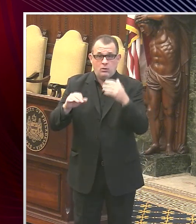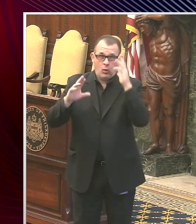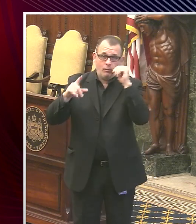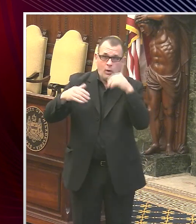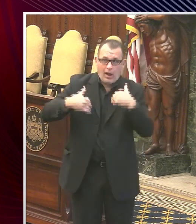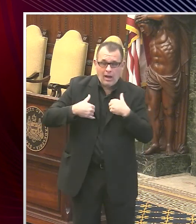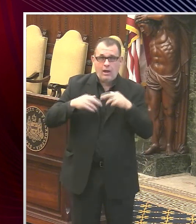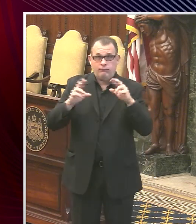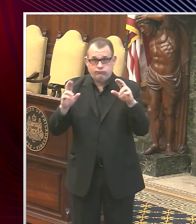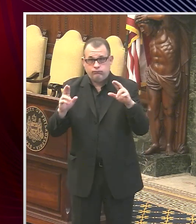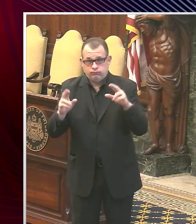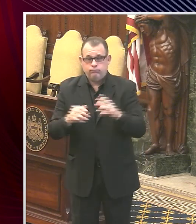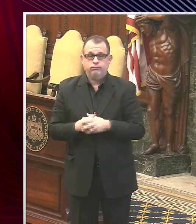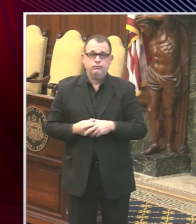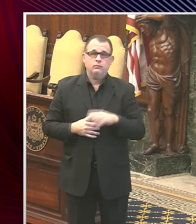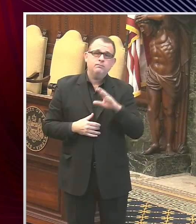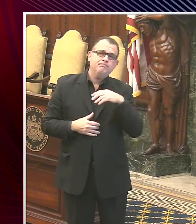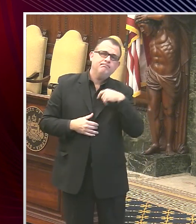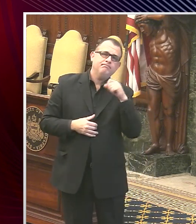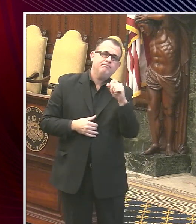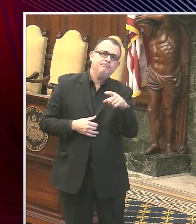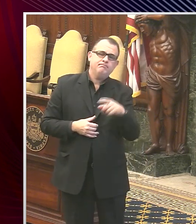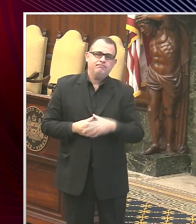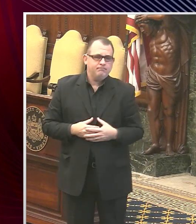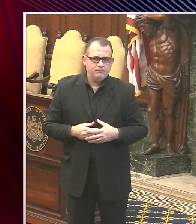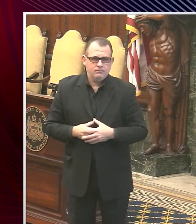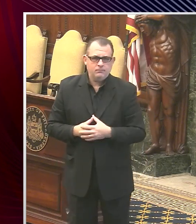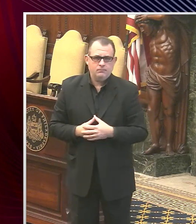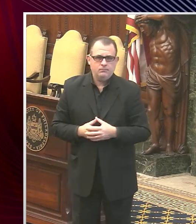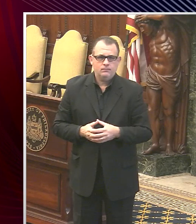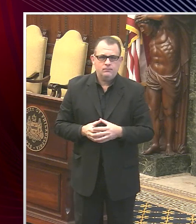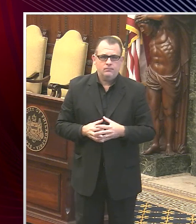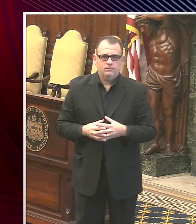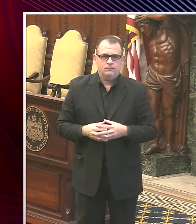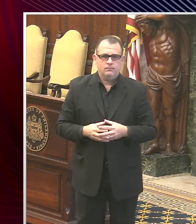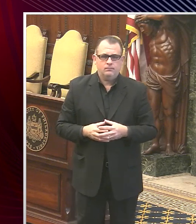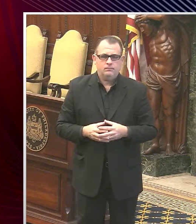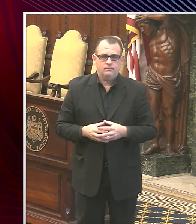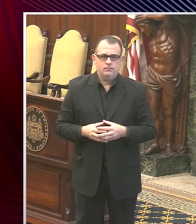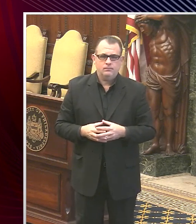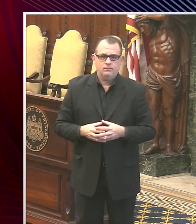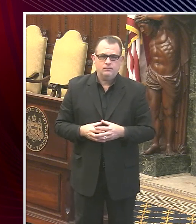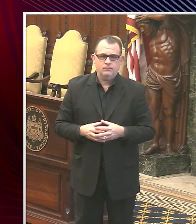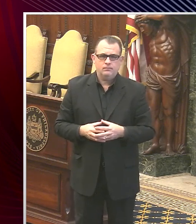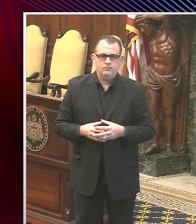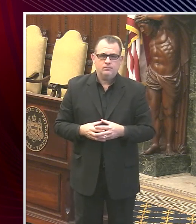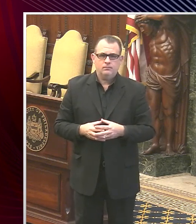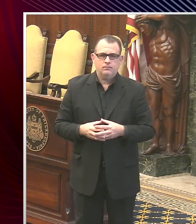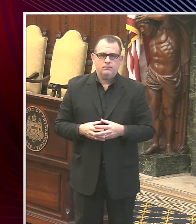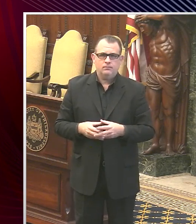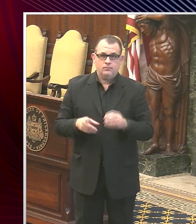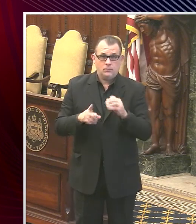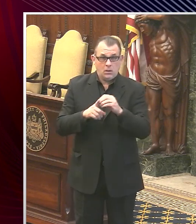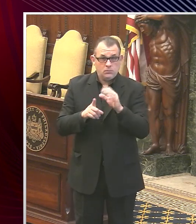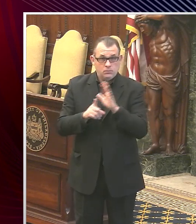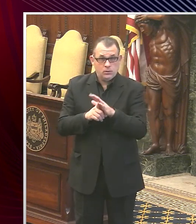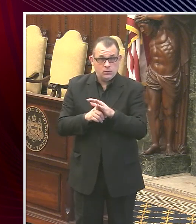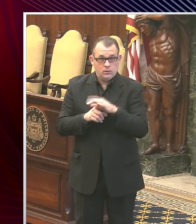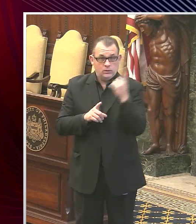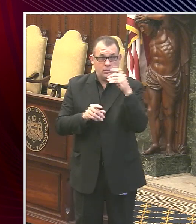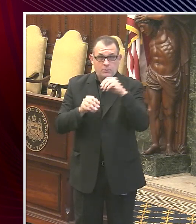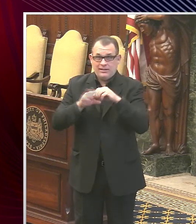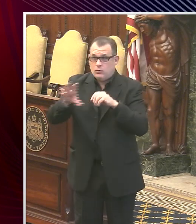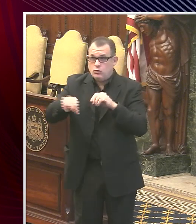we were curious if you were exposed to this through someone on the job or